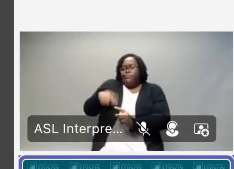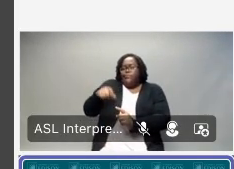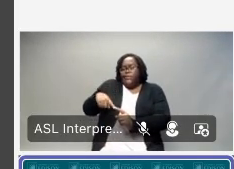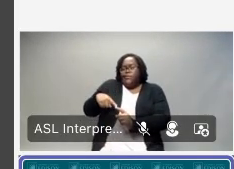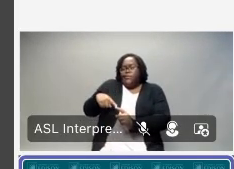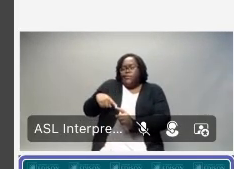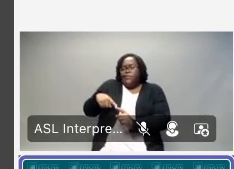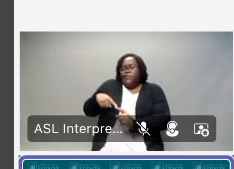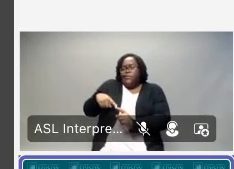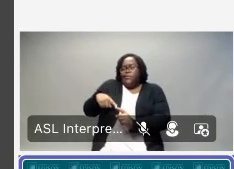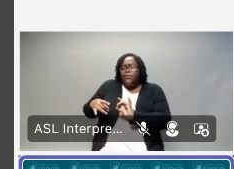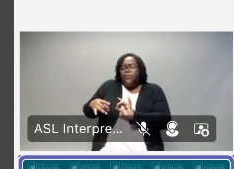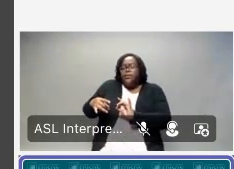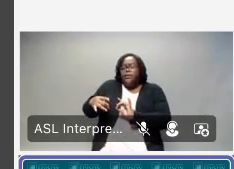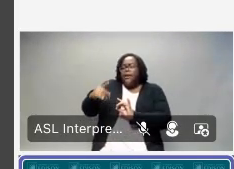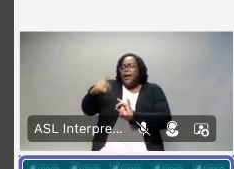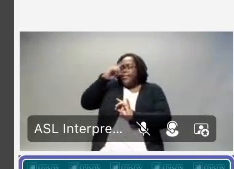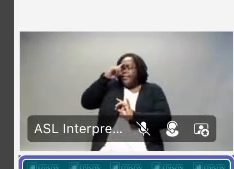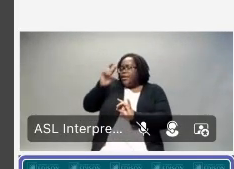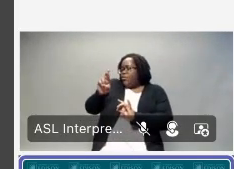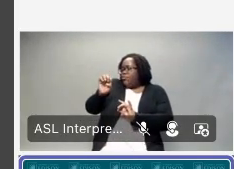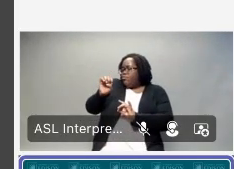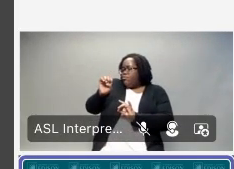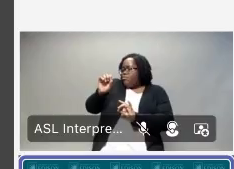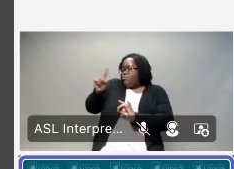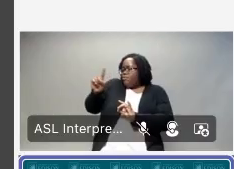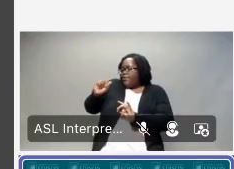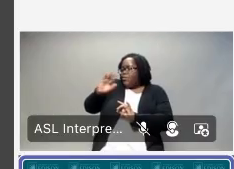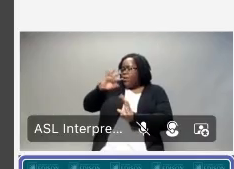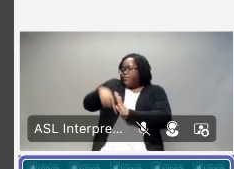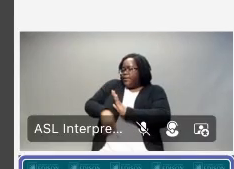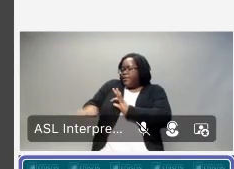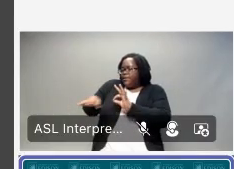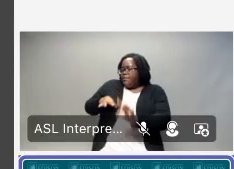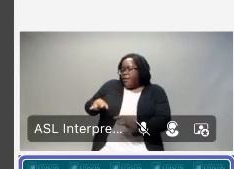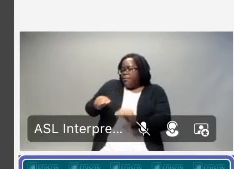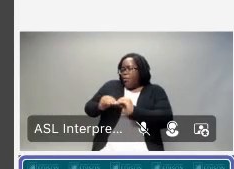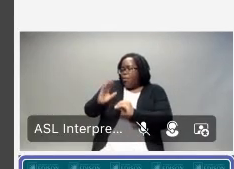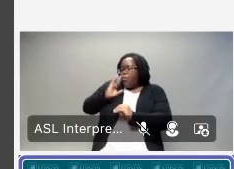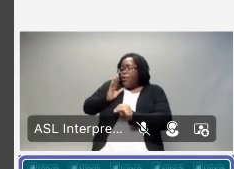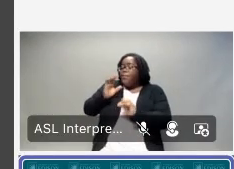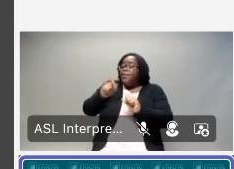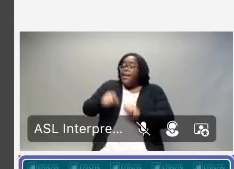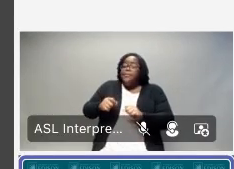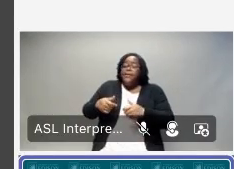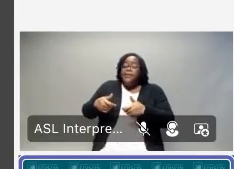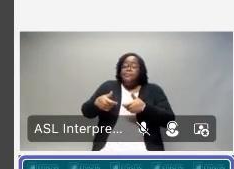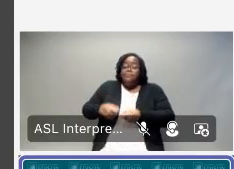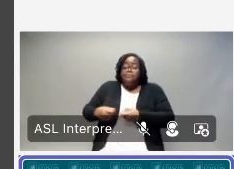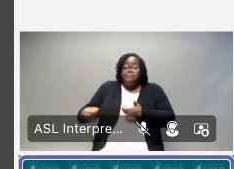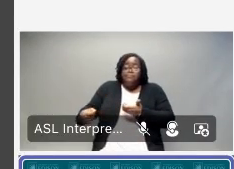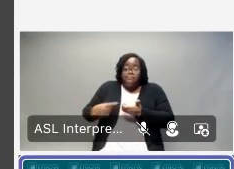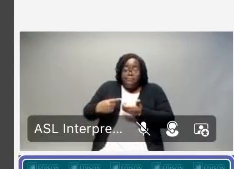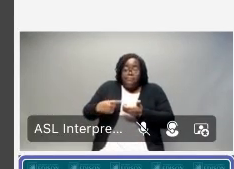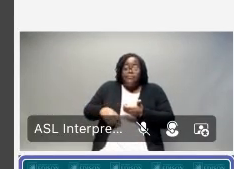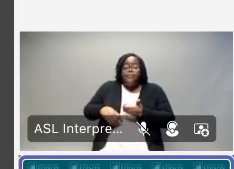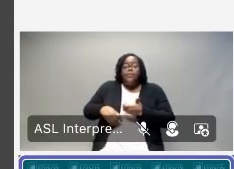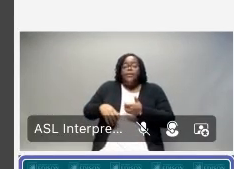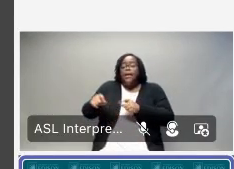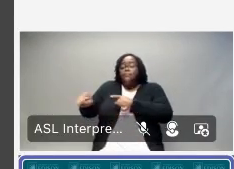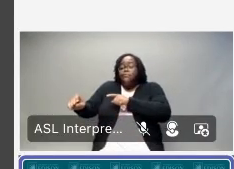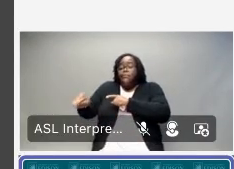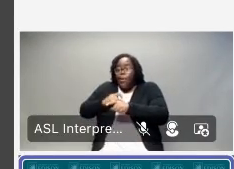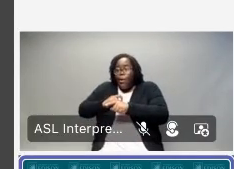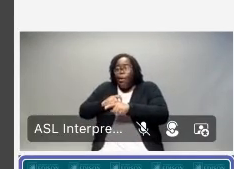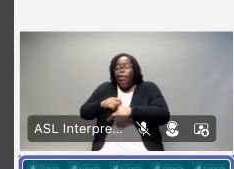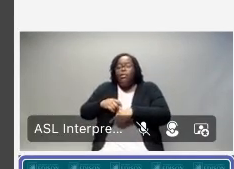them, and I think Rose is going to go more into it, but you can get them via text, via voice, meaning